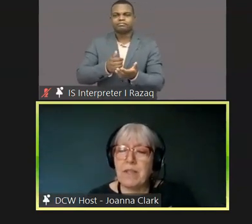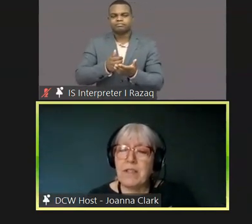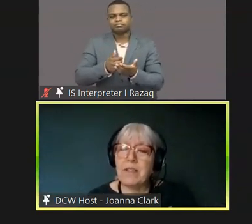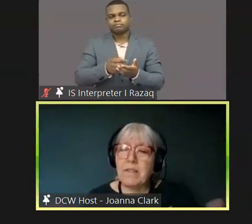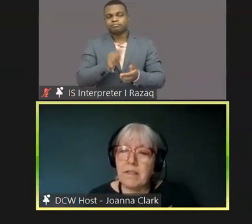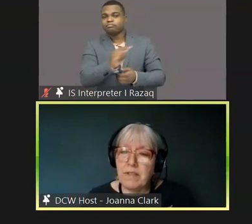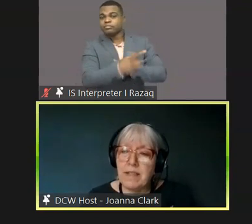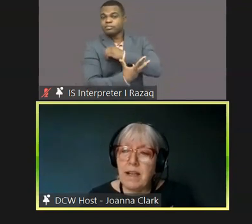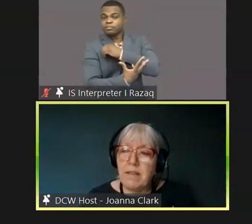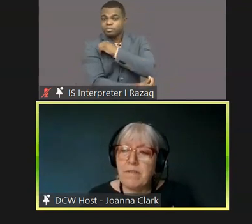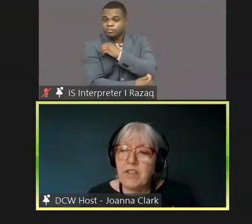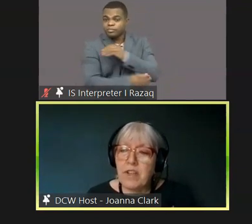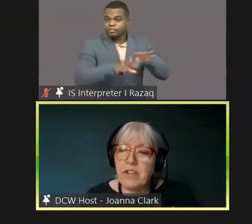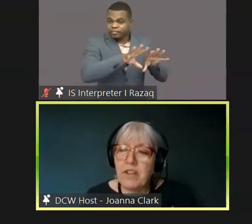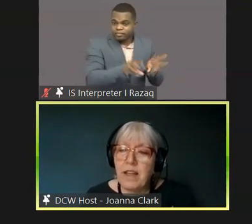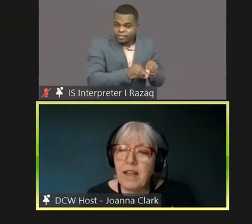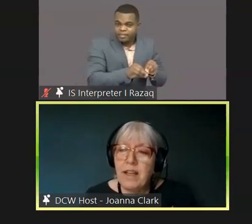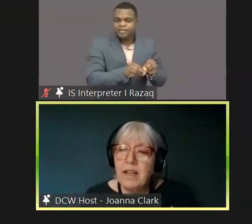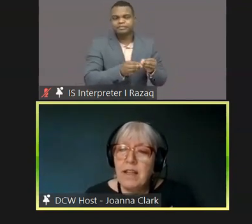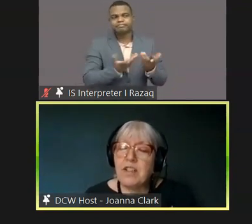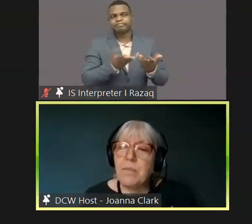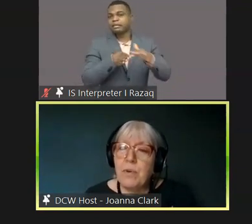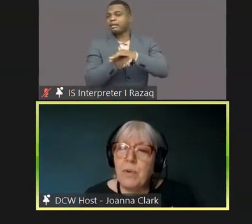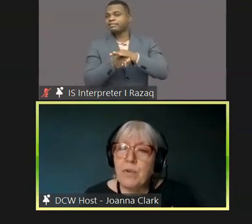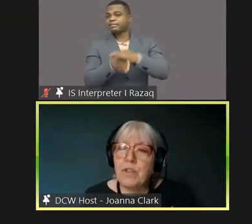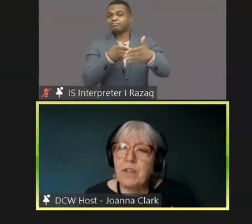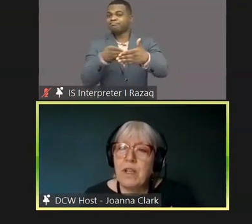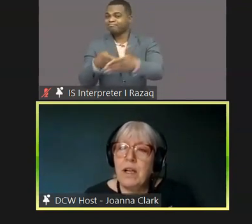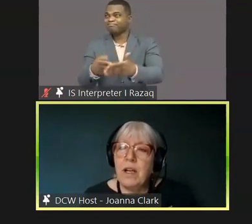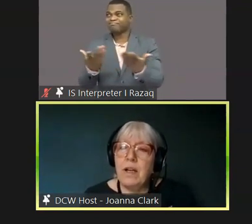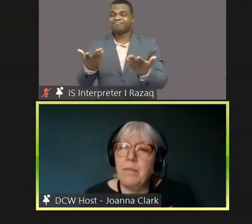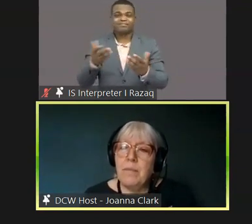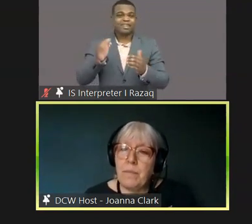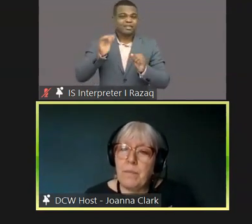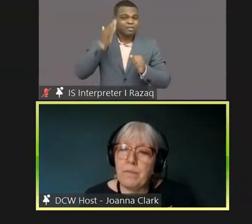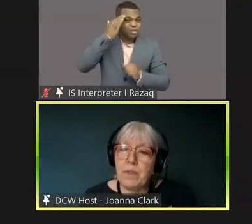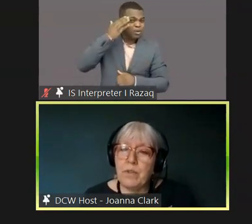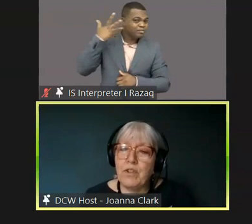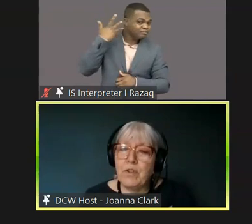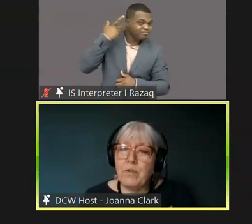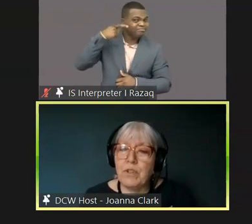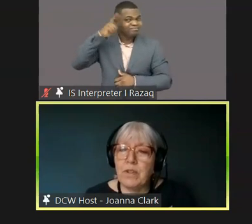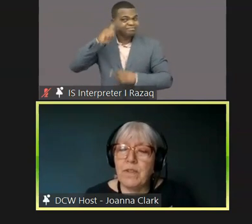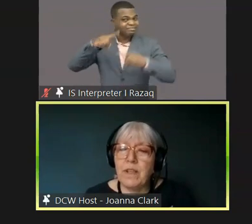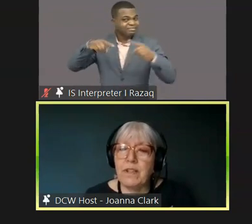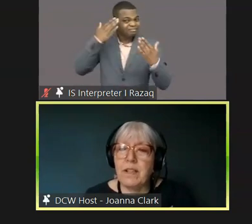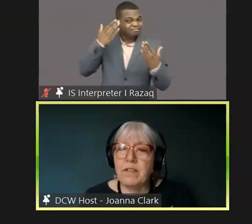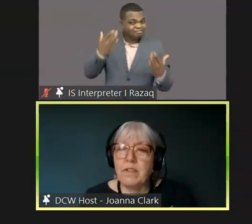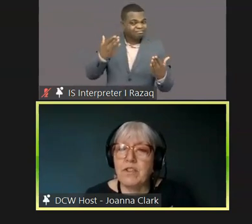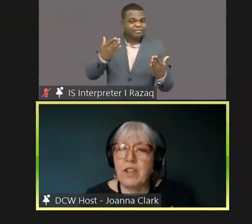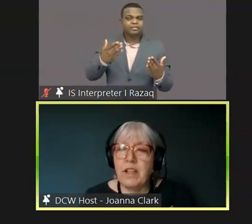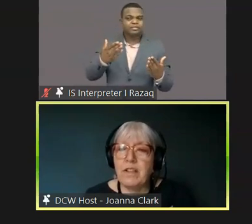themselves or whatever, it's that there isn't the infrastructure there to support good use of